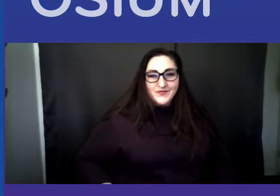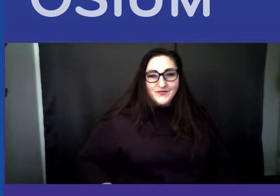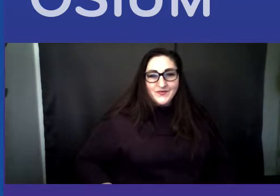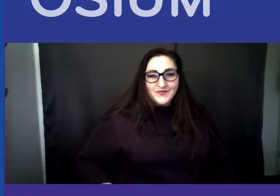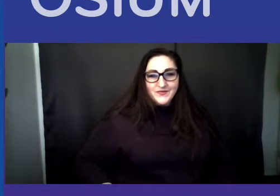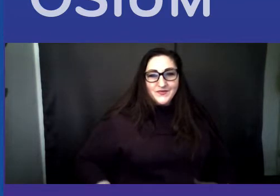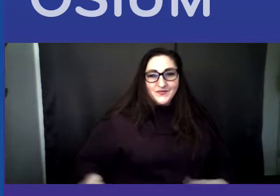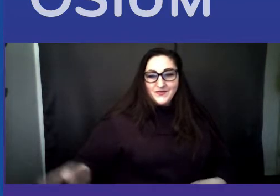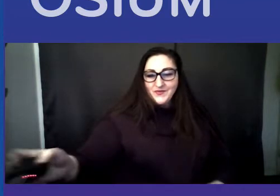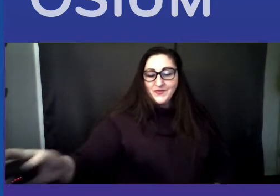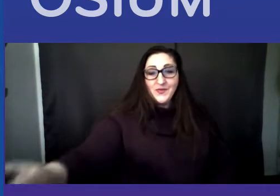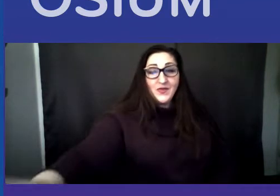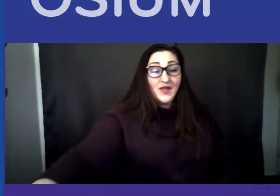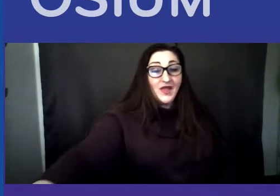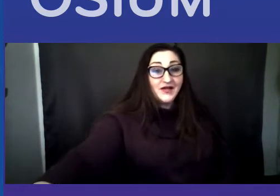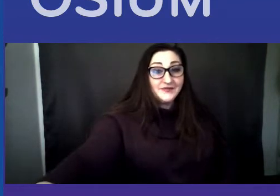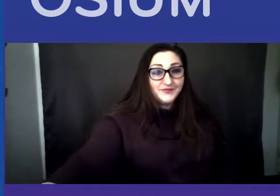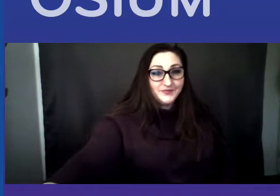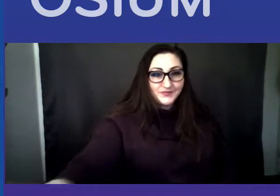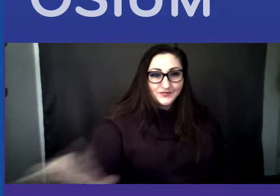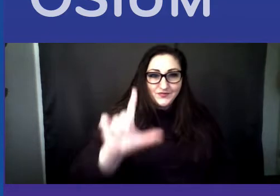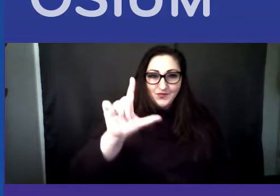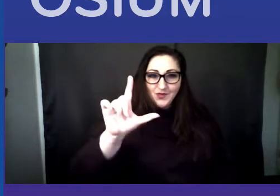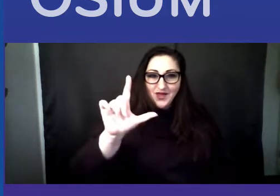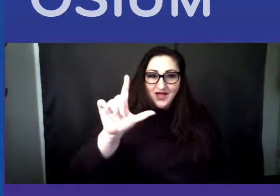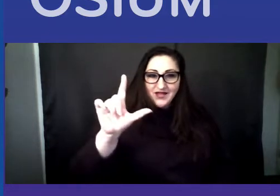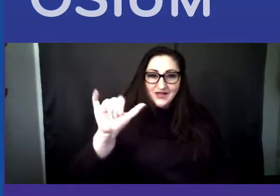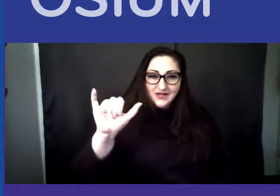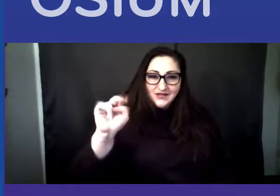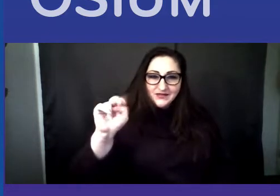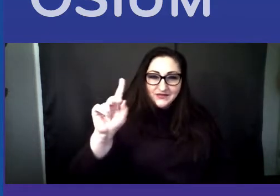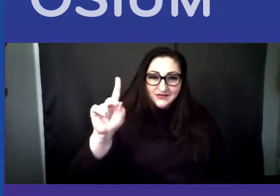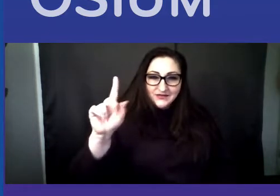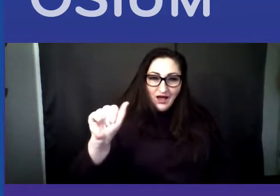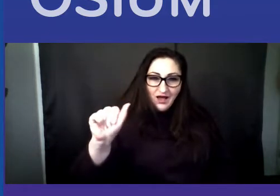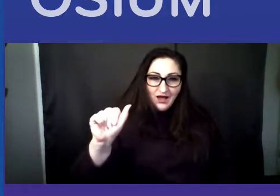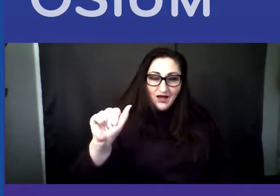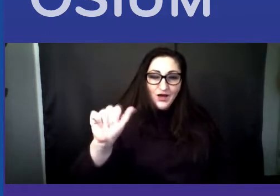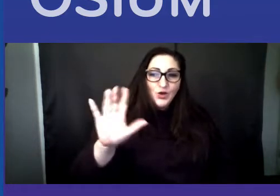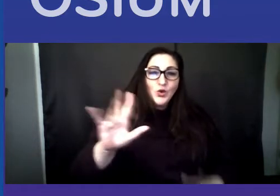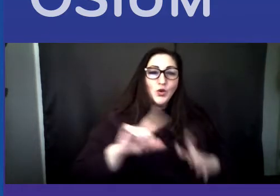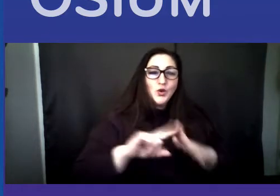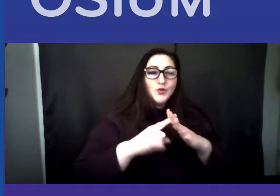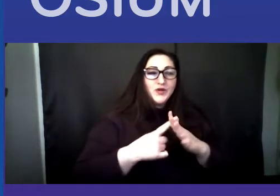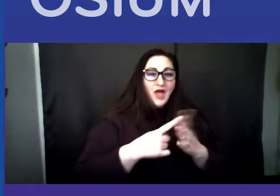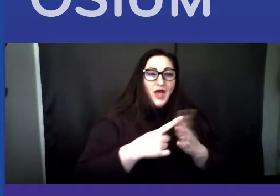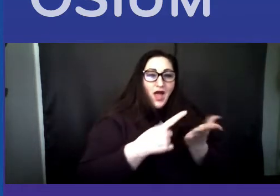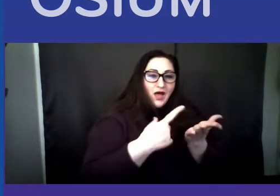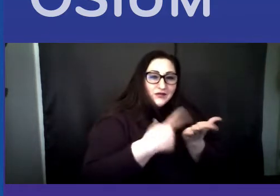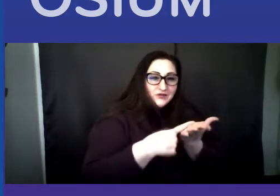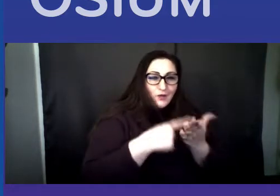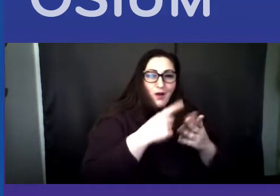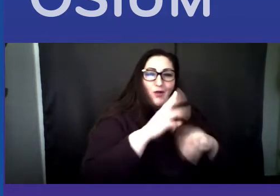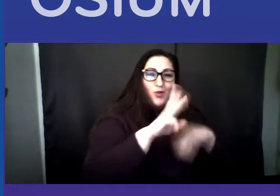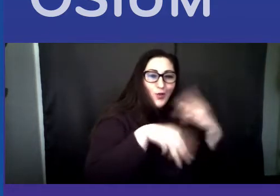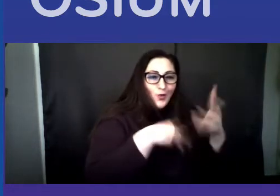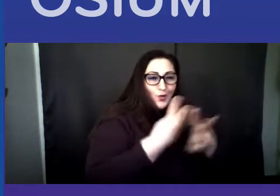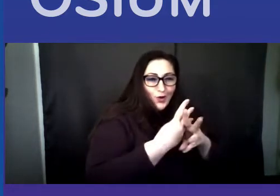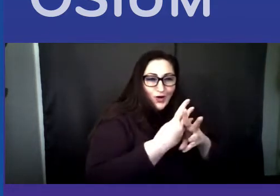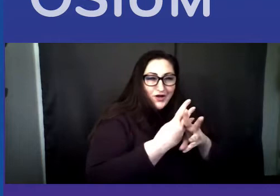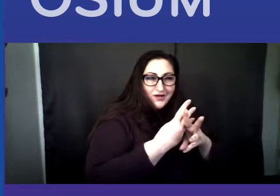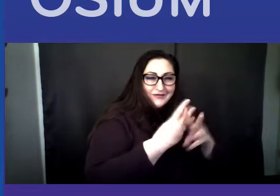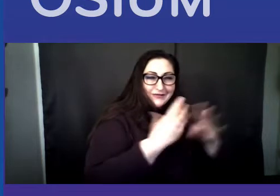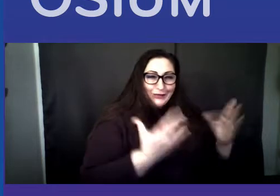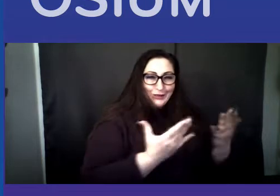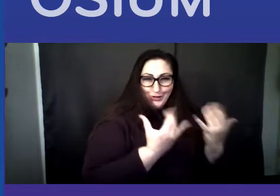Linda, can you begin talking about the world that we're in now? What is this system built for us? What's here?